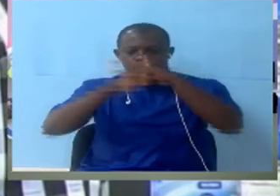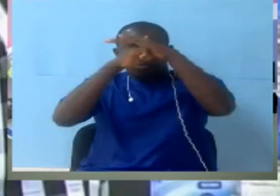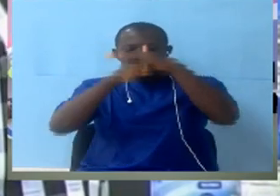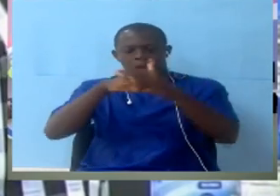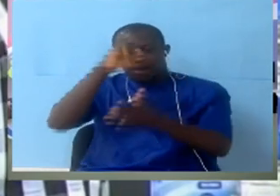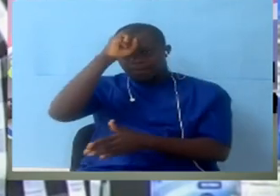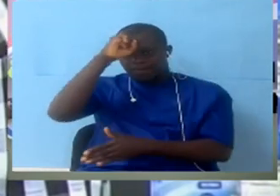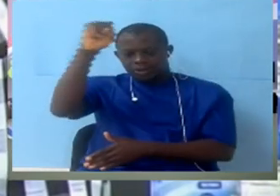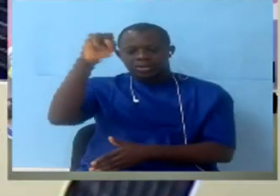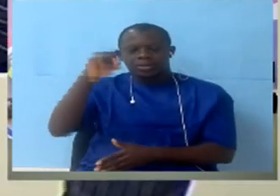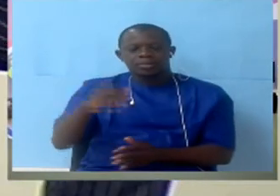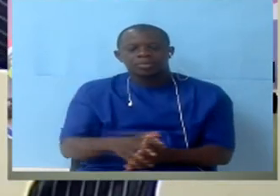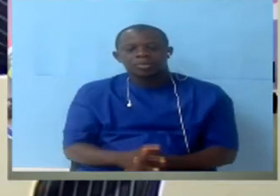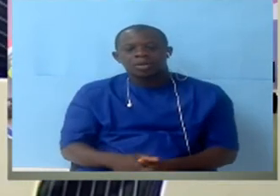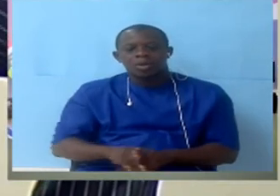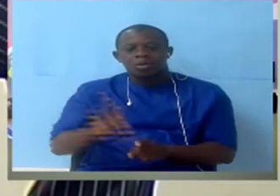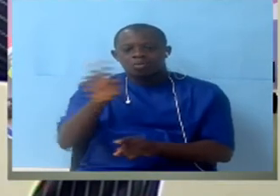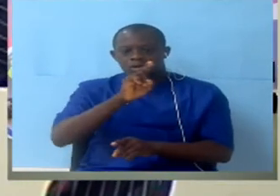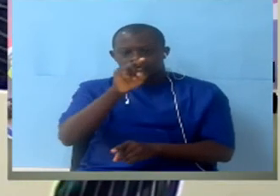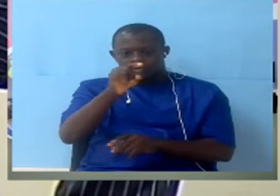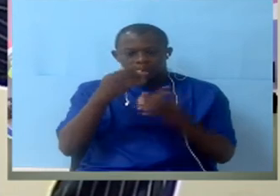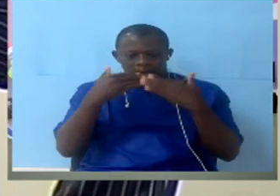of state.